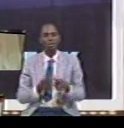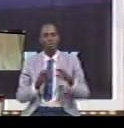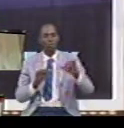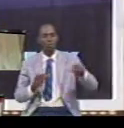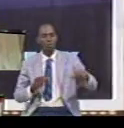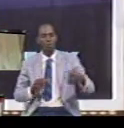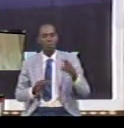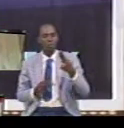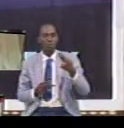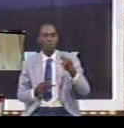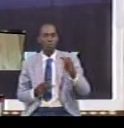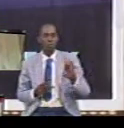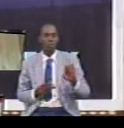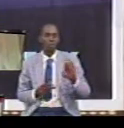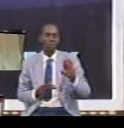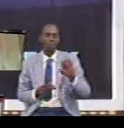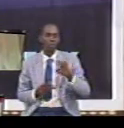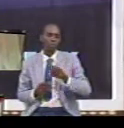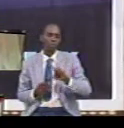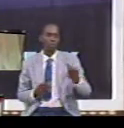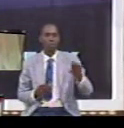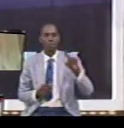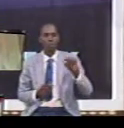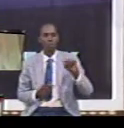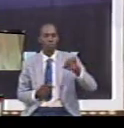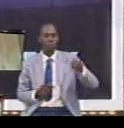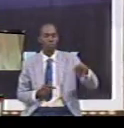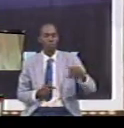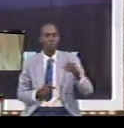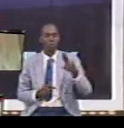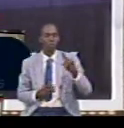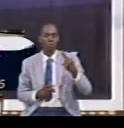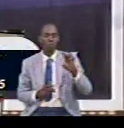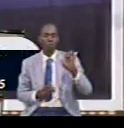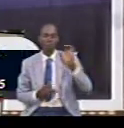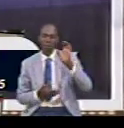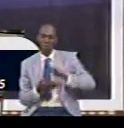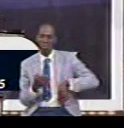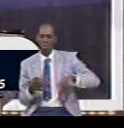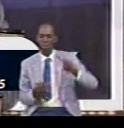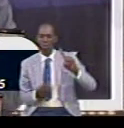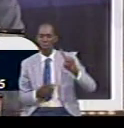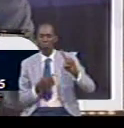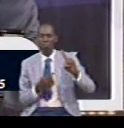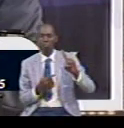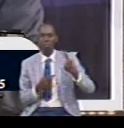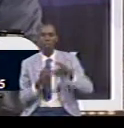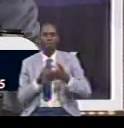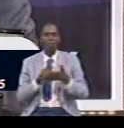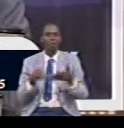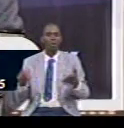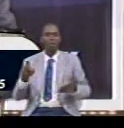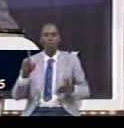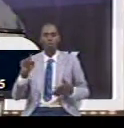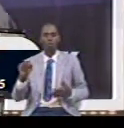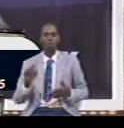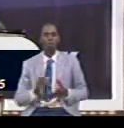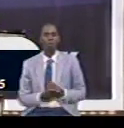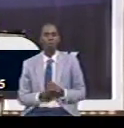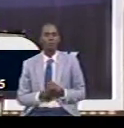Jude, I'm reading from verse 20, Jude chapter 1, only one chapter, and we're reading here from verse